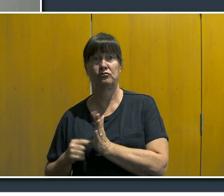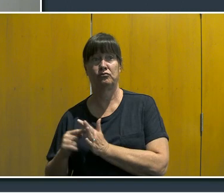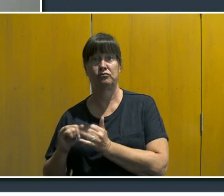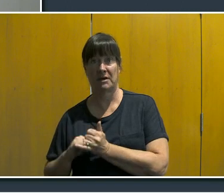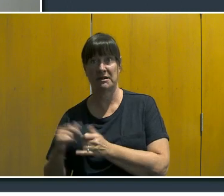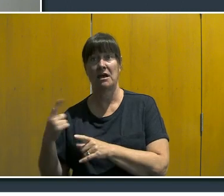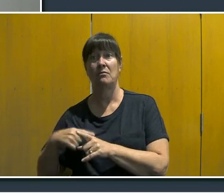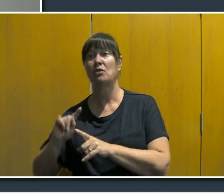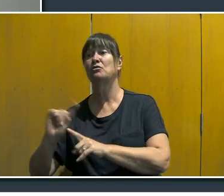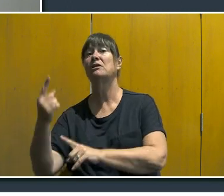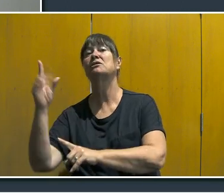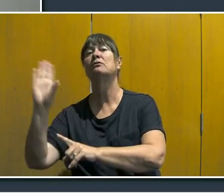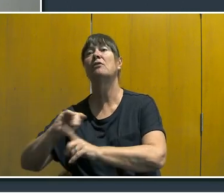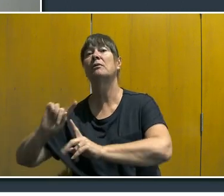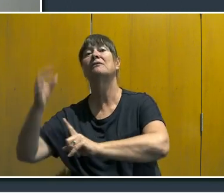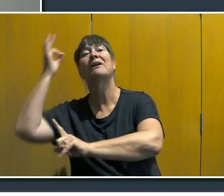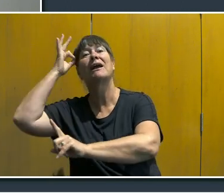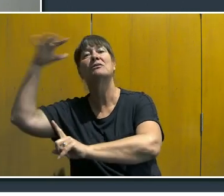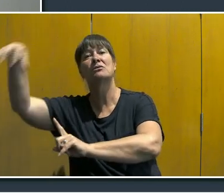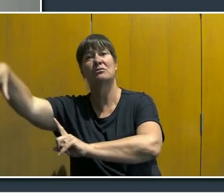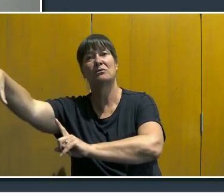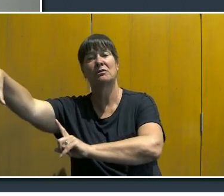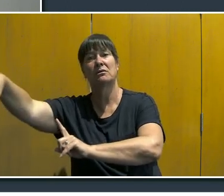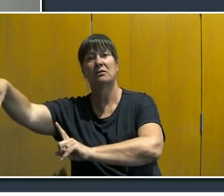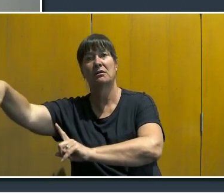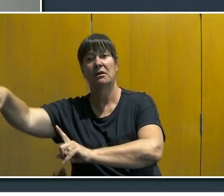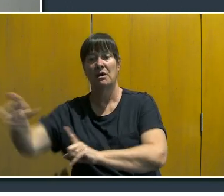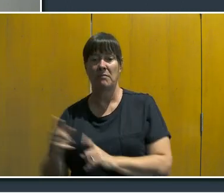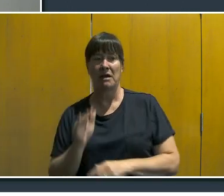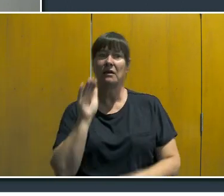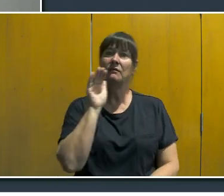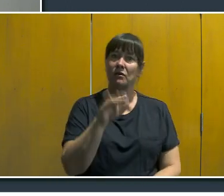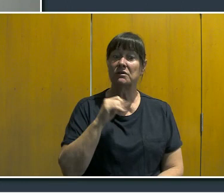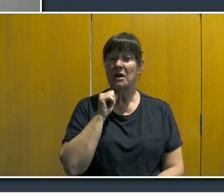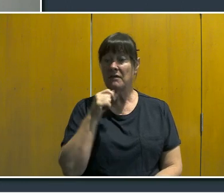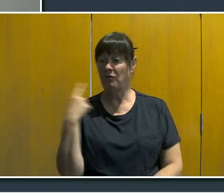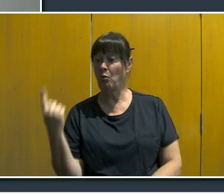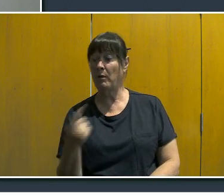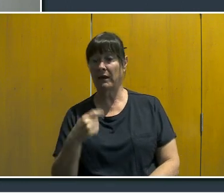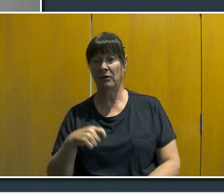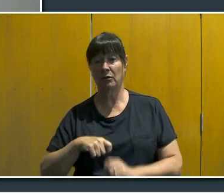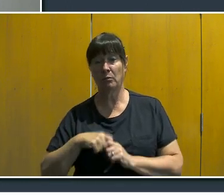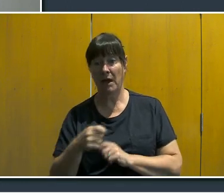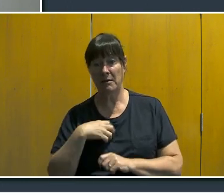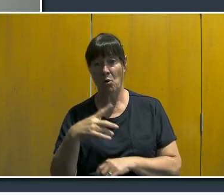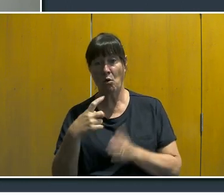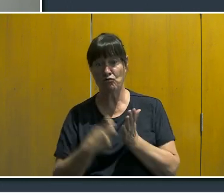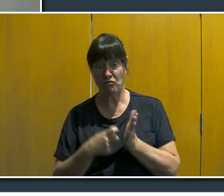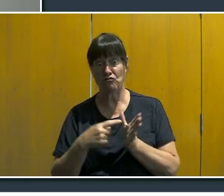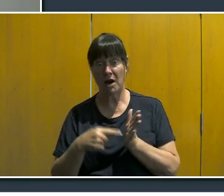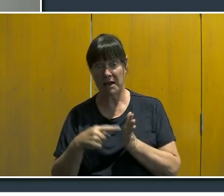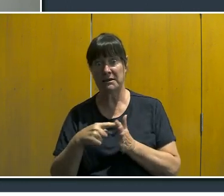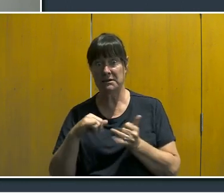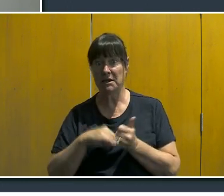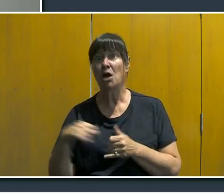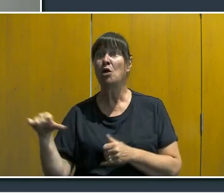county council. But going forward, if we're going to pay more rates, 25% more rates, we should